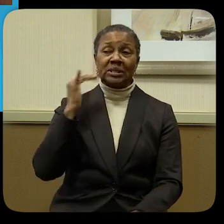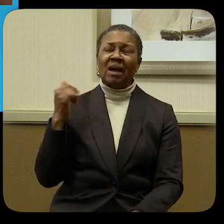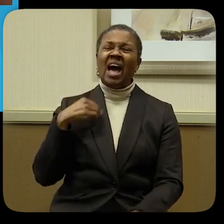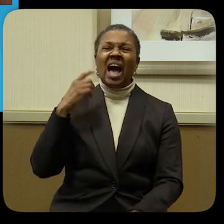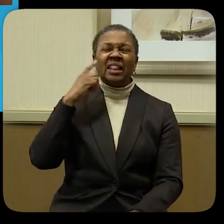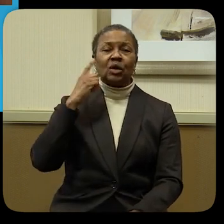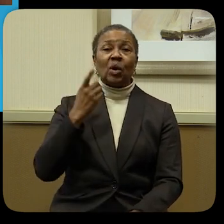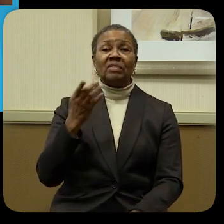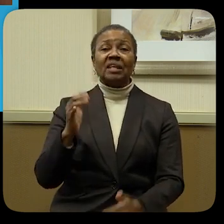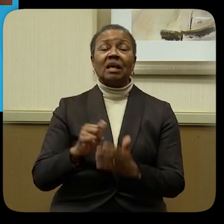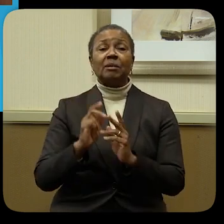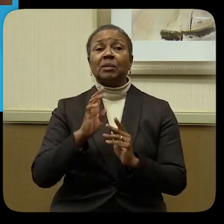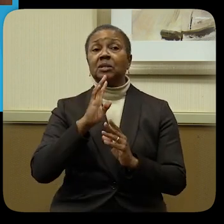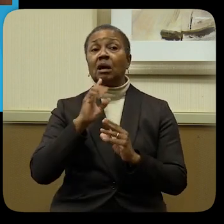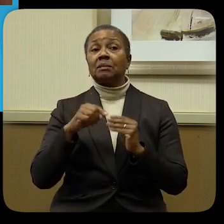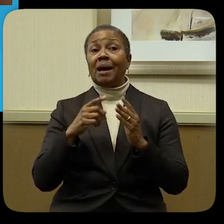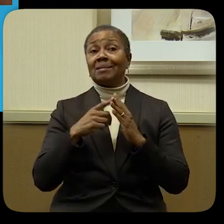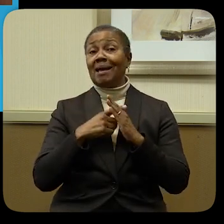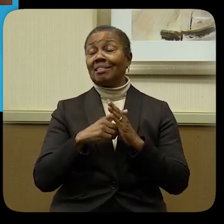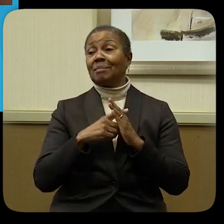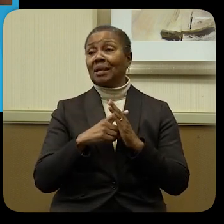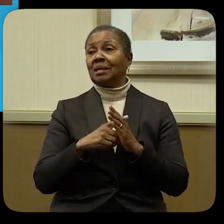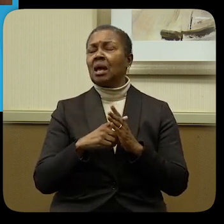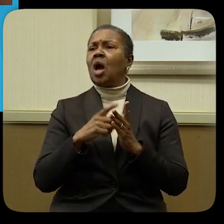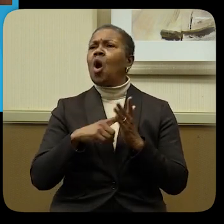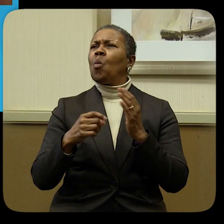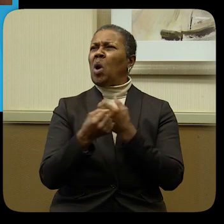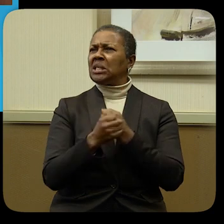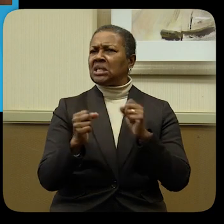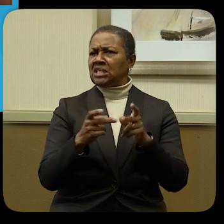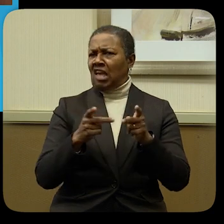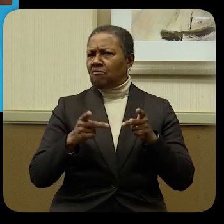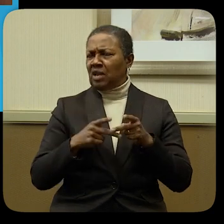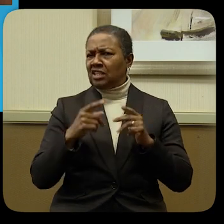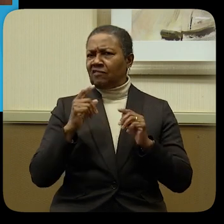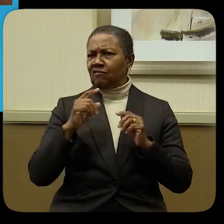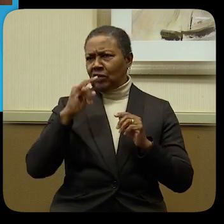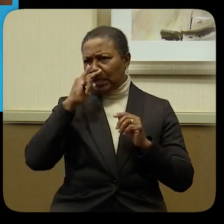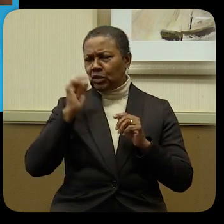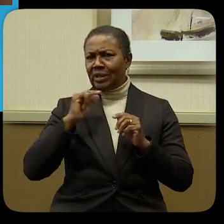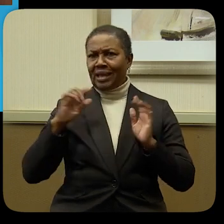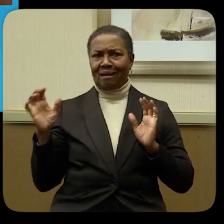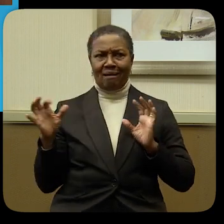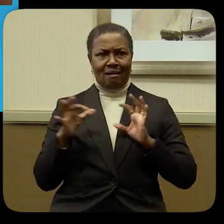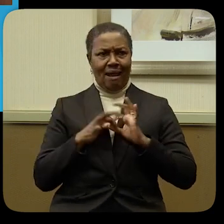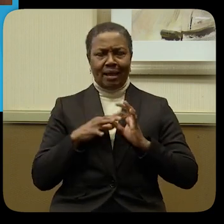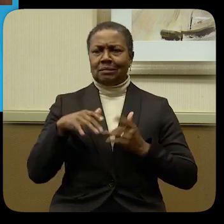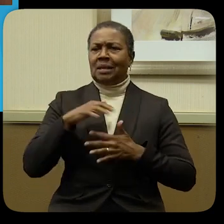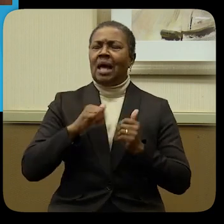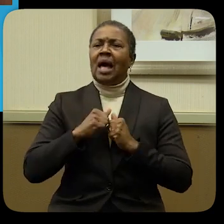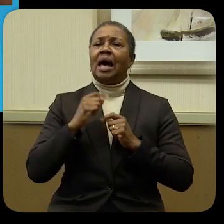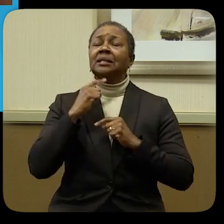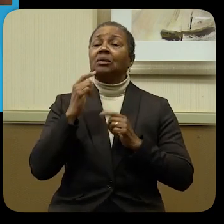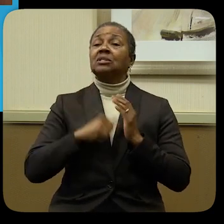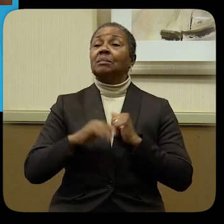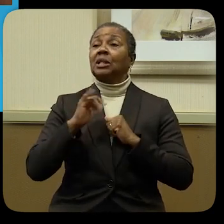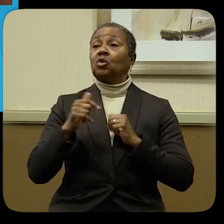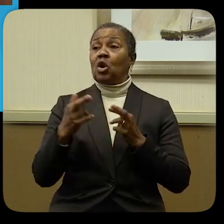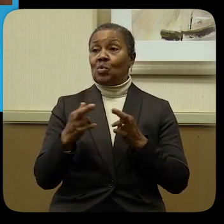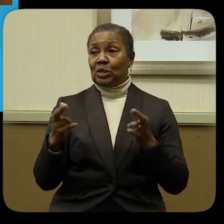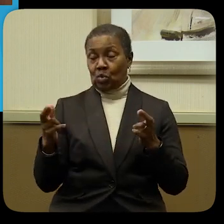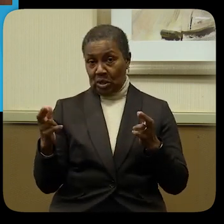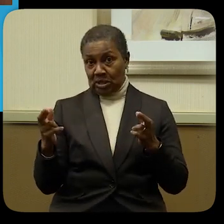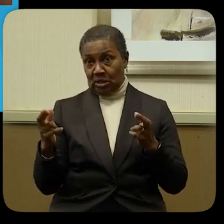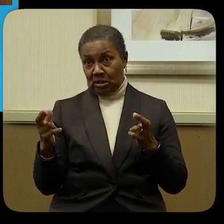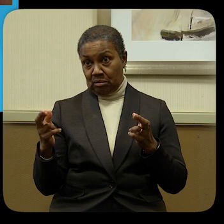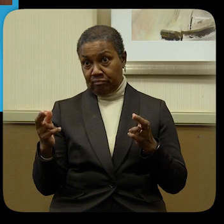think one of the things that folks talked about at the beginning was what's a safe place for kids to connect. So I'll tell you some of the Illinois resources and